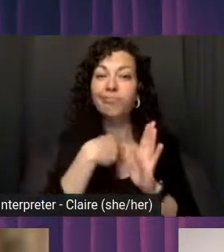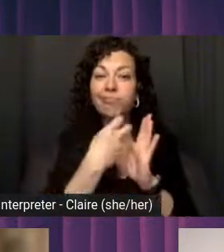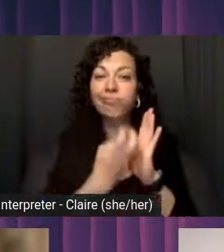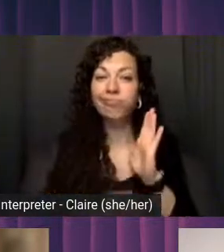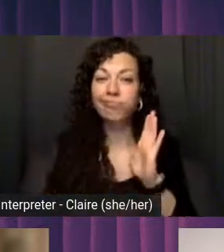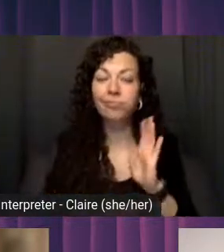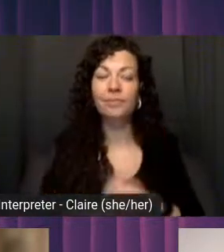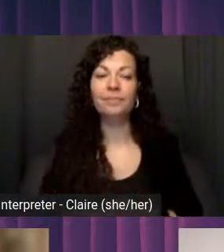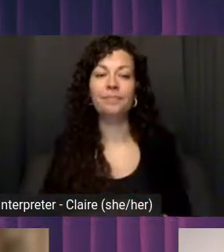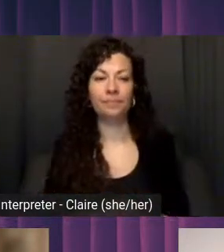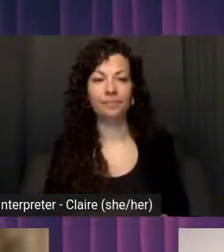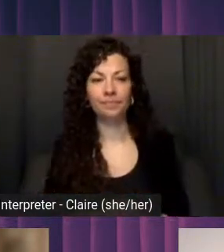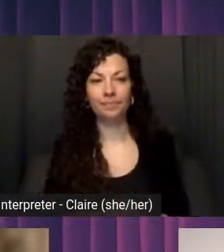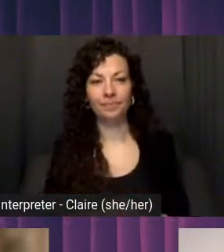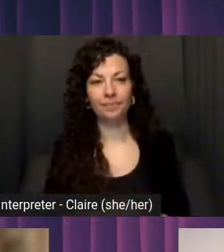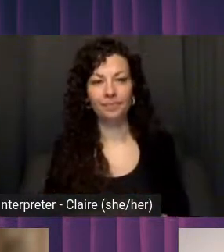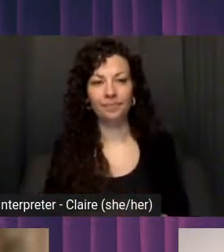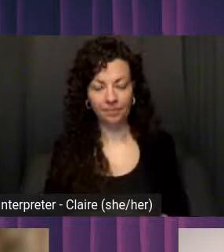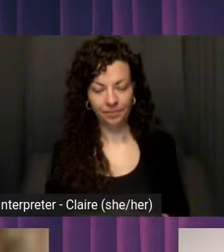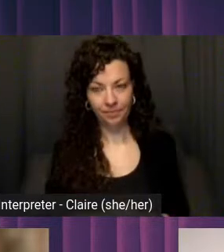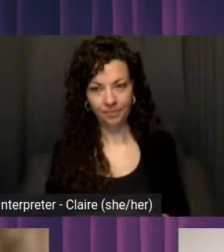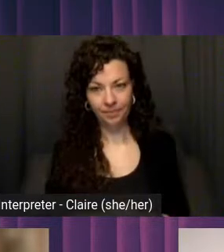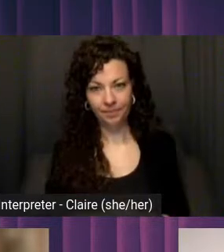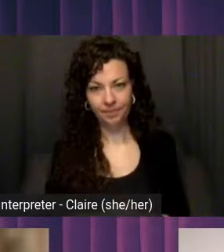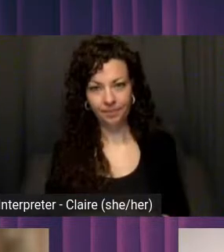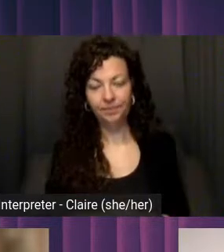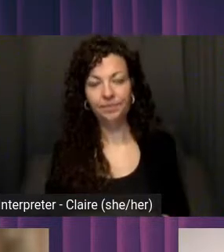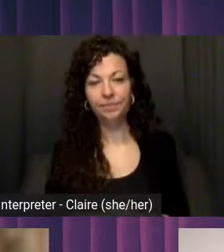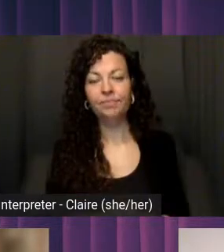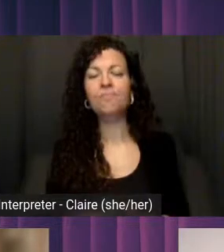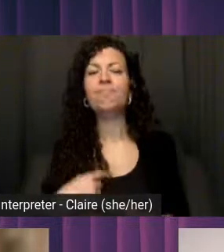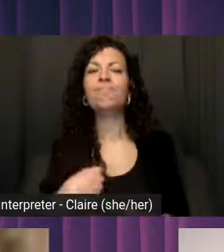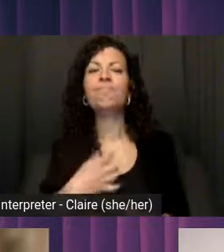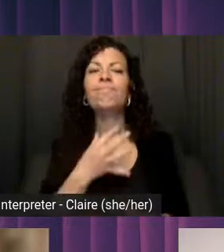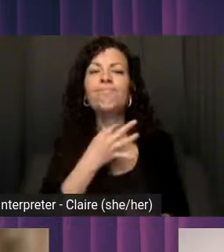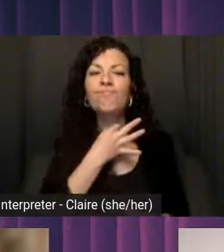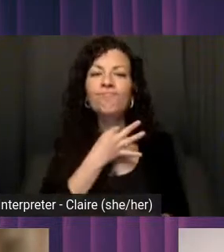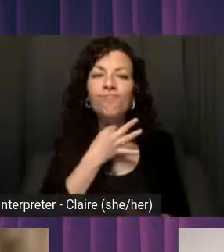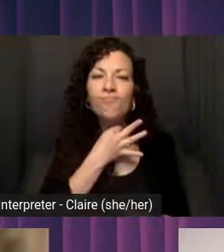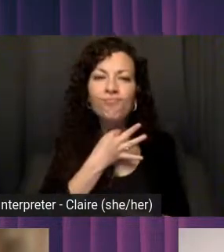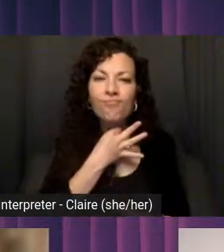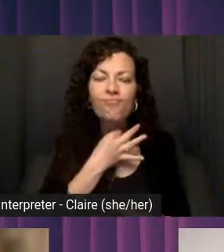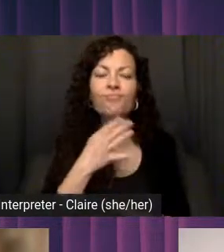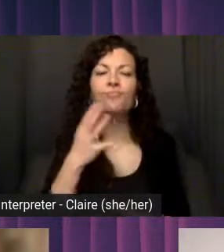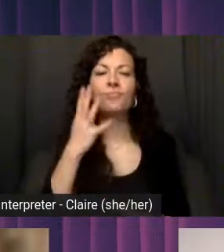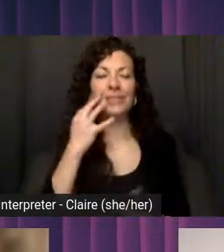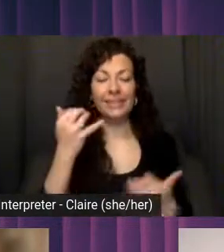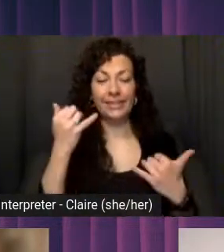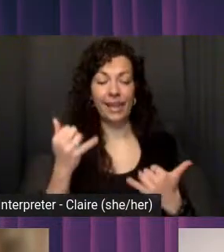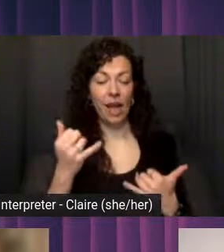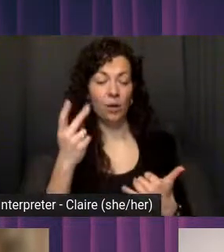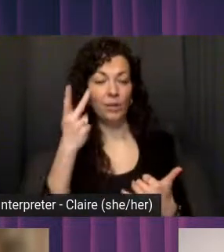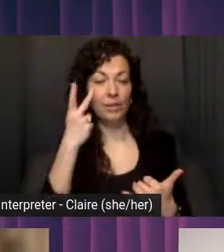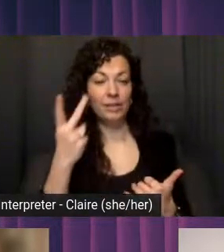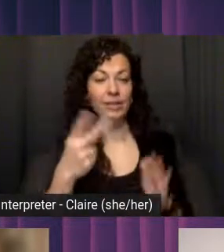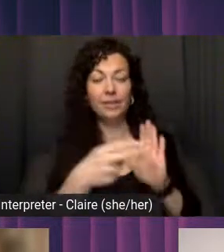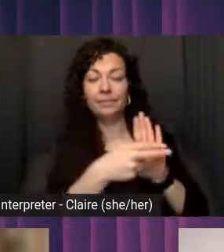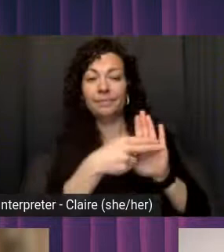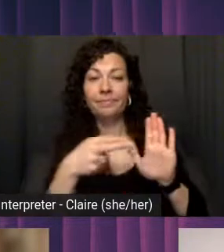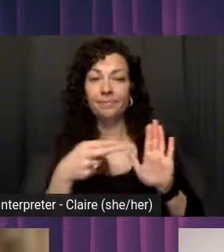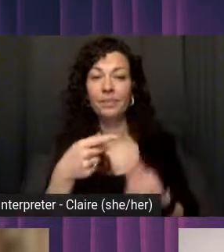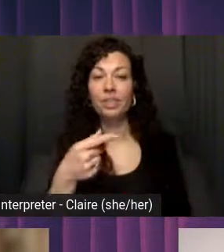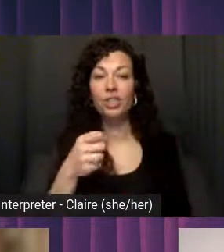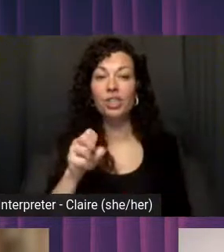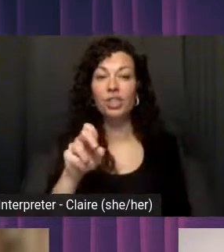I'm curious, you know, I think now more and more people are hearing the term gender affirming healthcare and